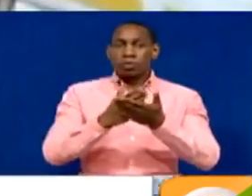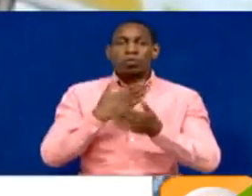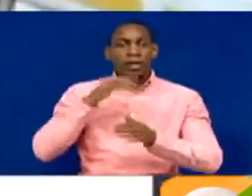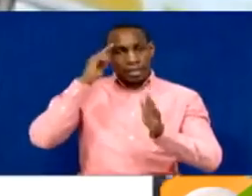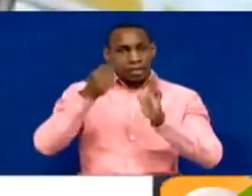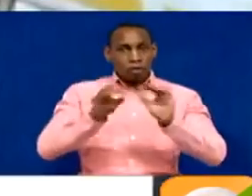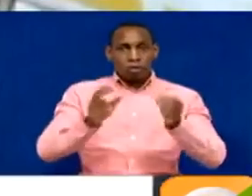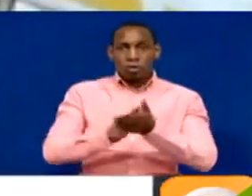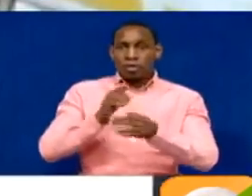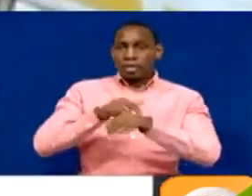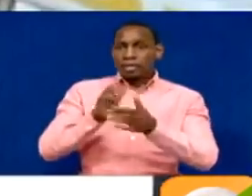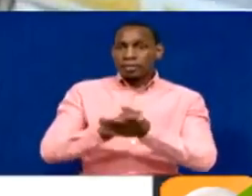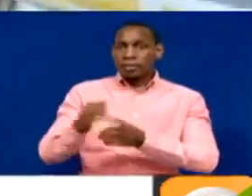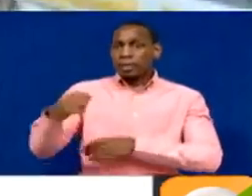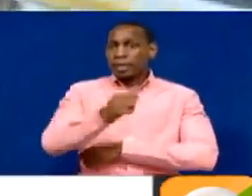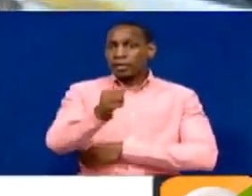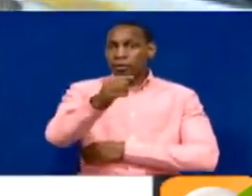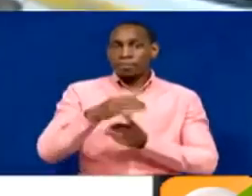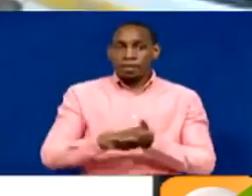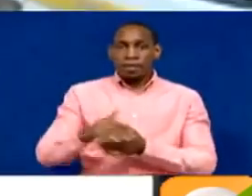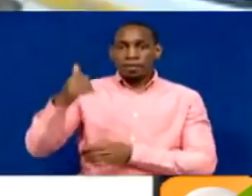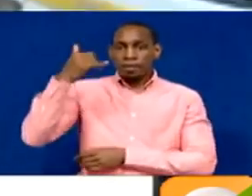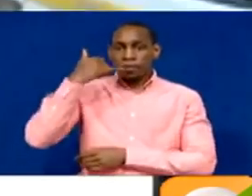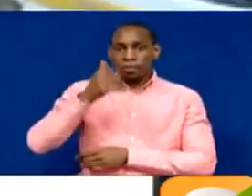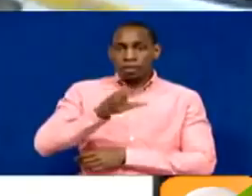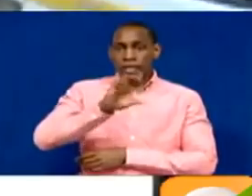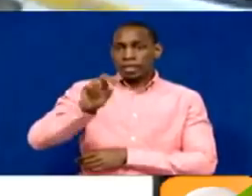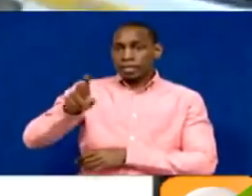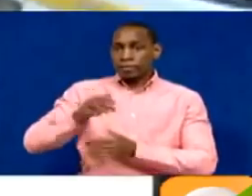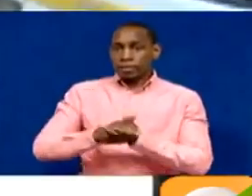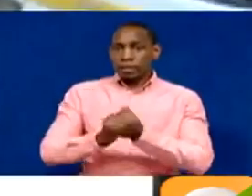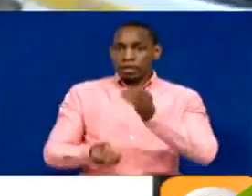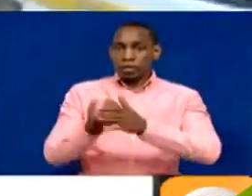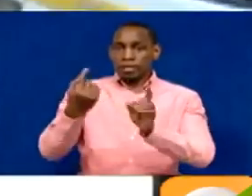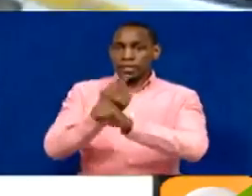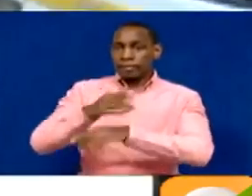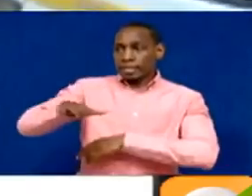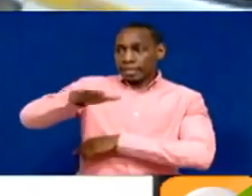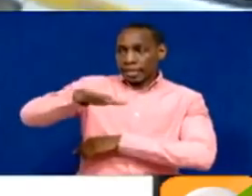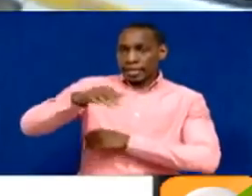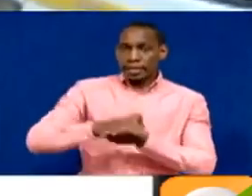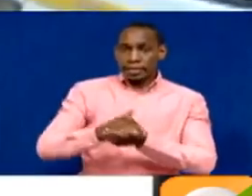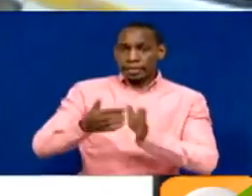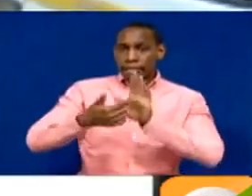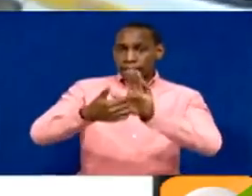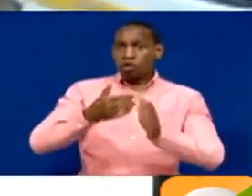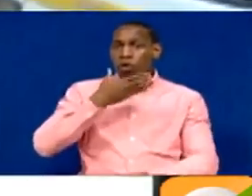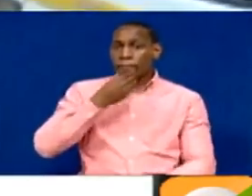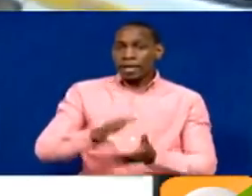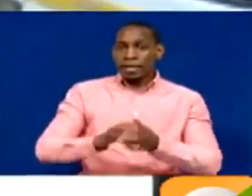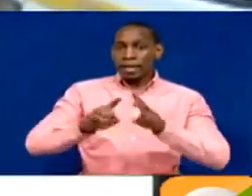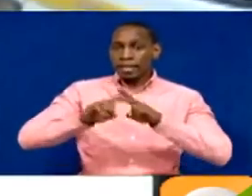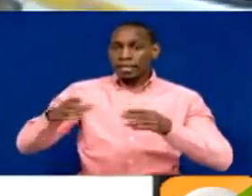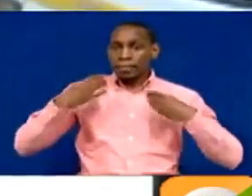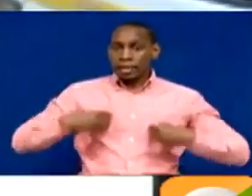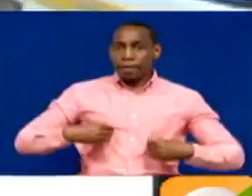avoid detection as he paces up and down. A second CCTV camera mounted on a different side captures him taking off